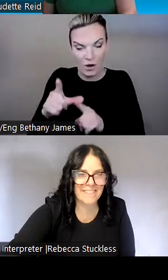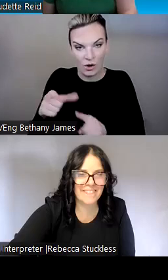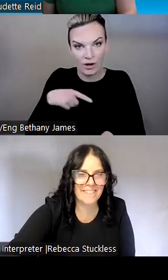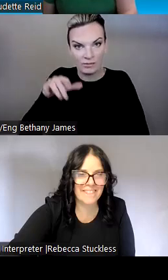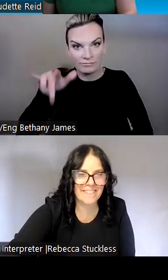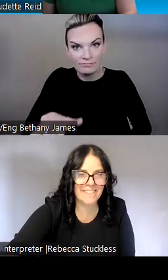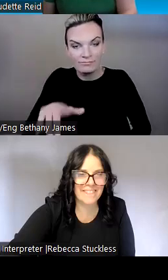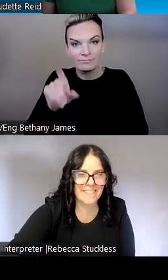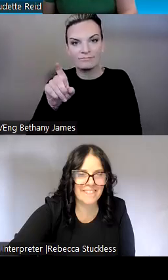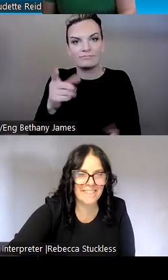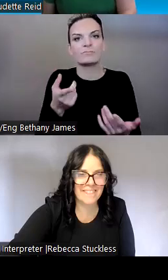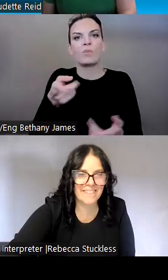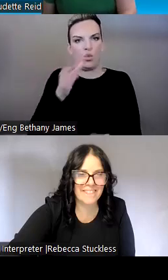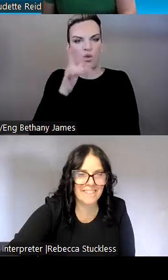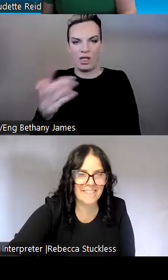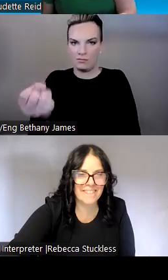helpful.